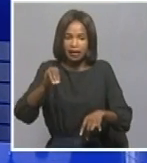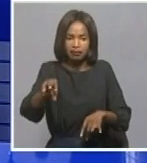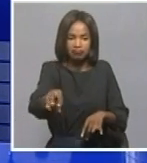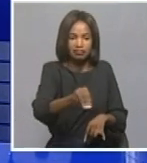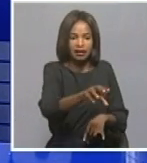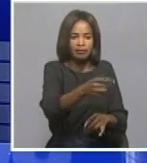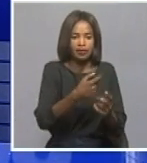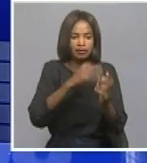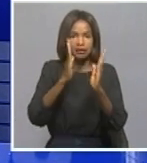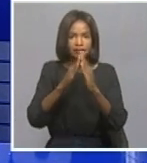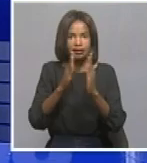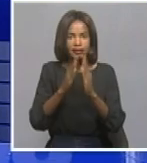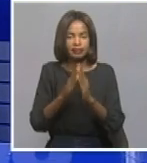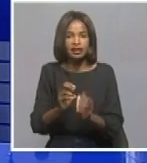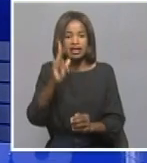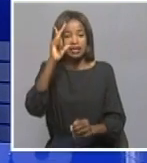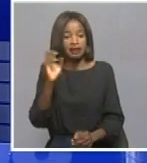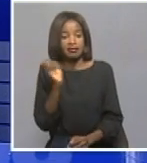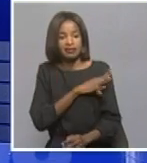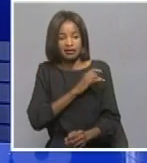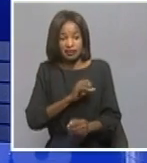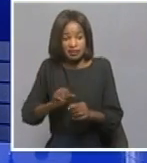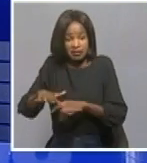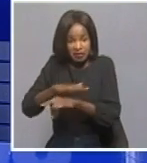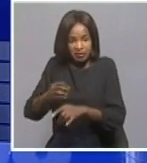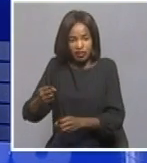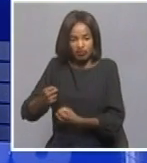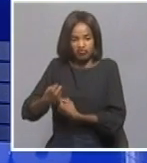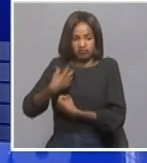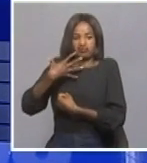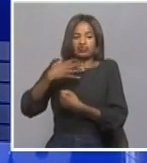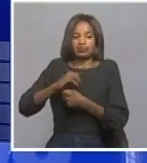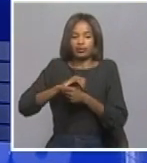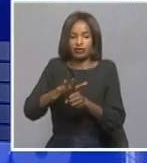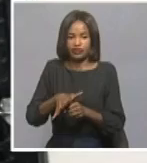that domestic animals could carry the COVID-19 virus.